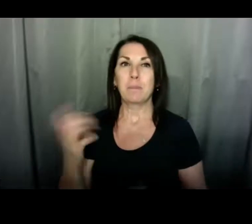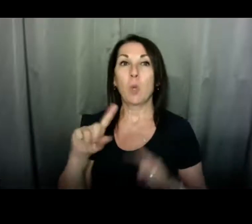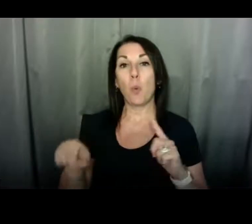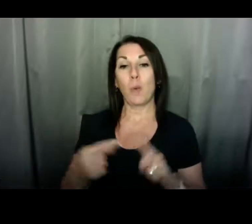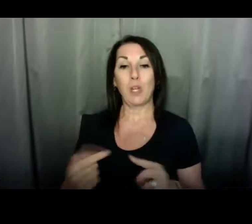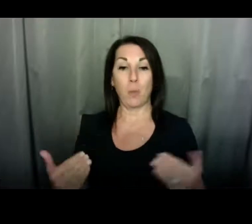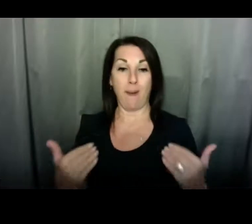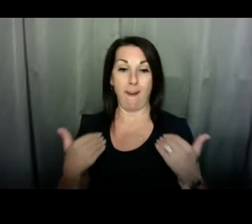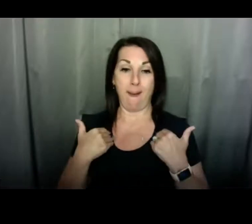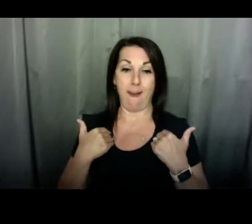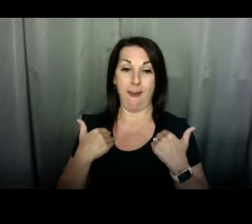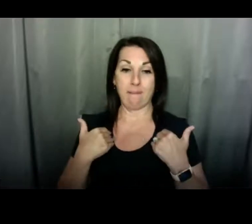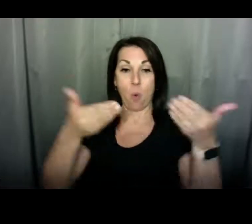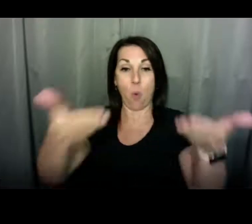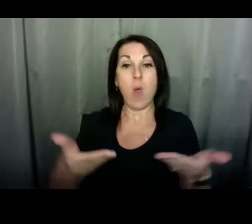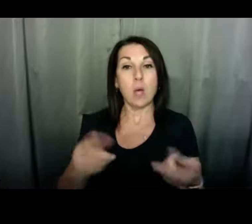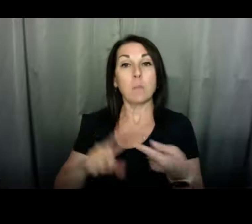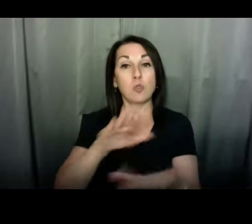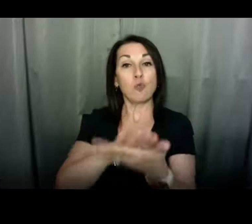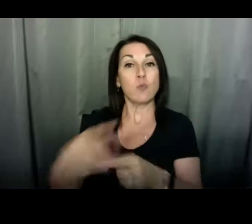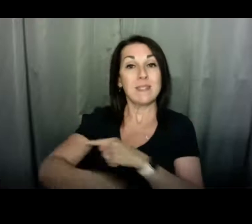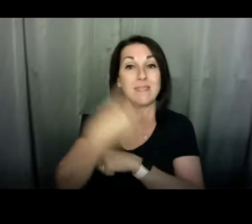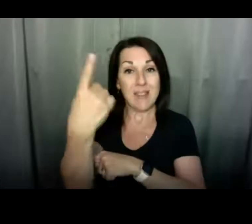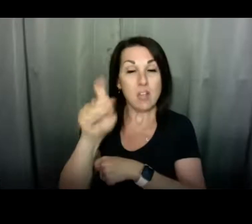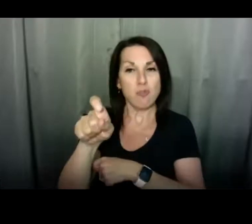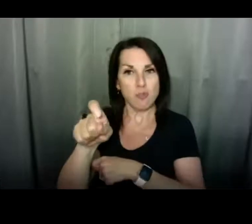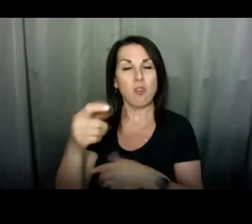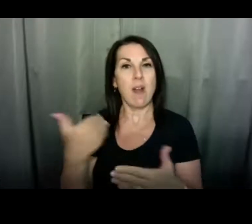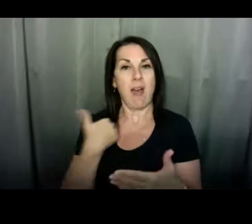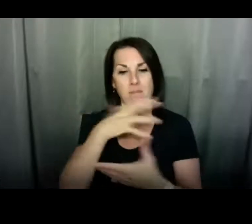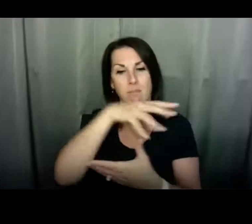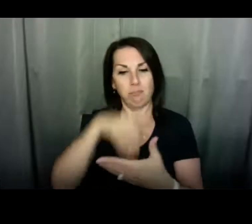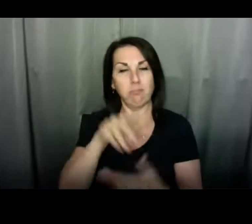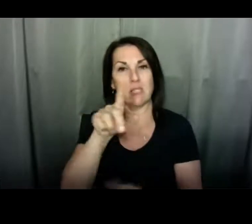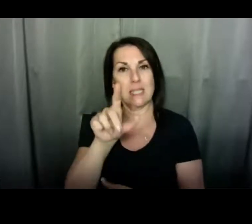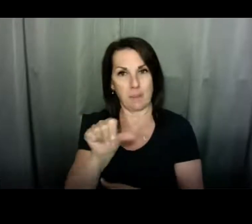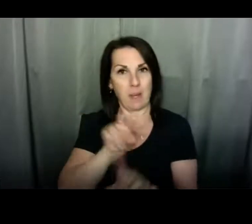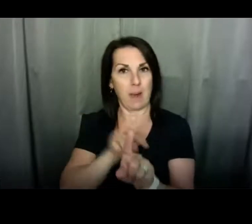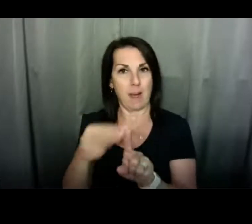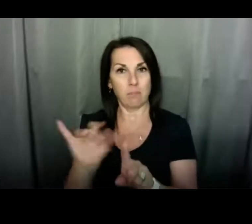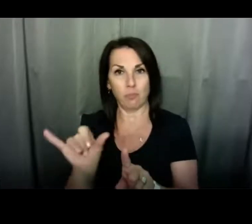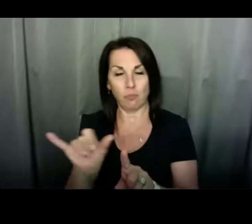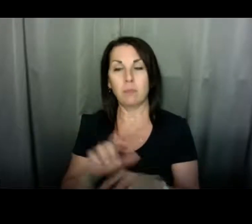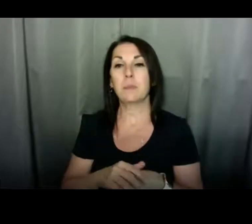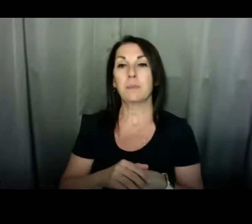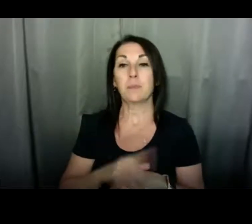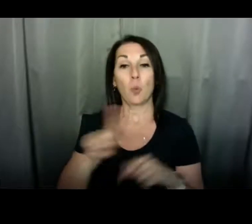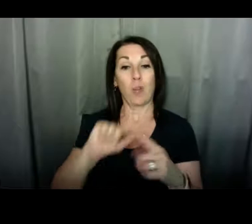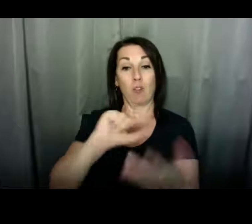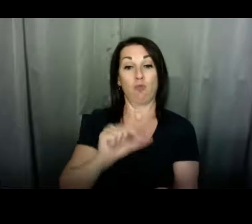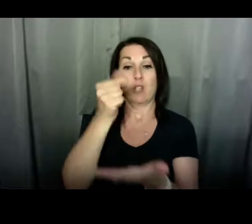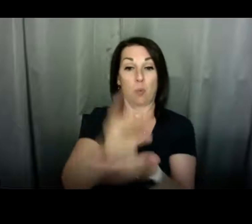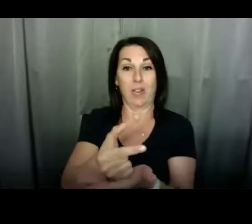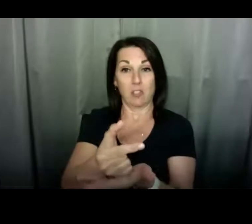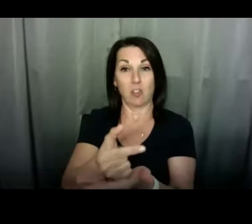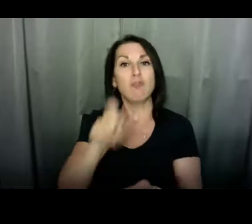the Welcome to School Day, you know, that should have a disability aspect into it. When you're doing the graduation, they